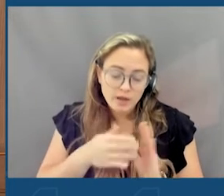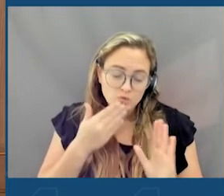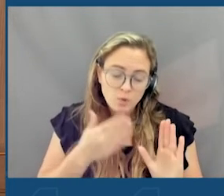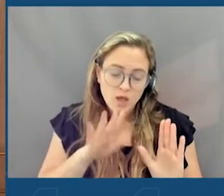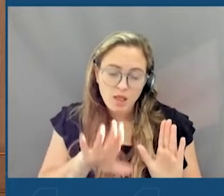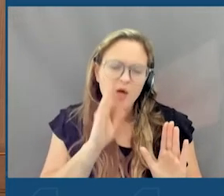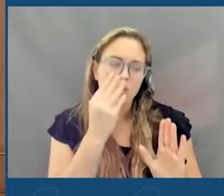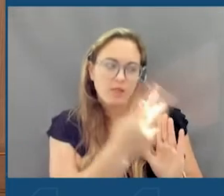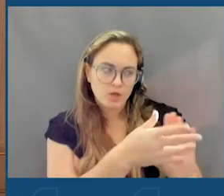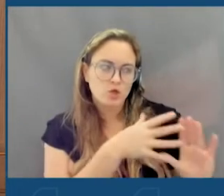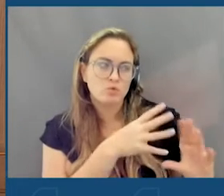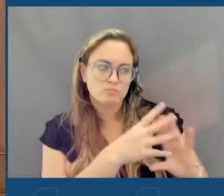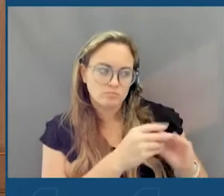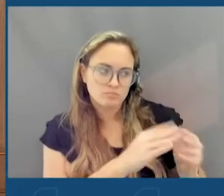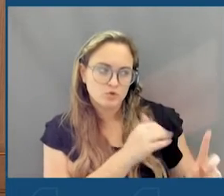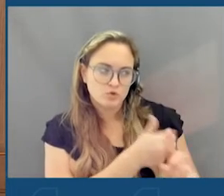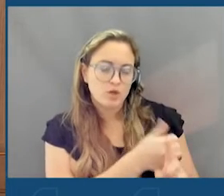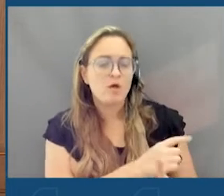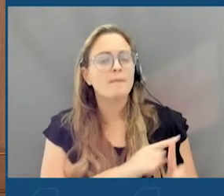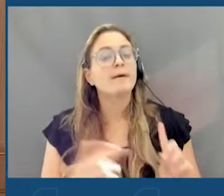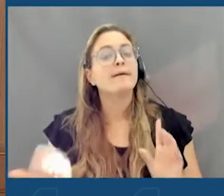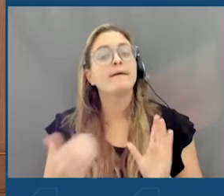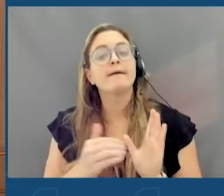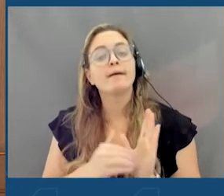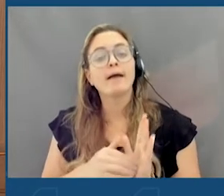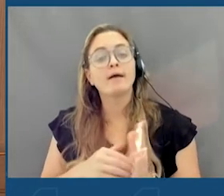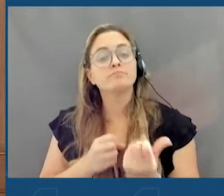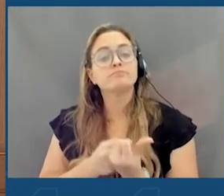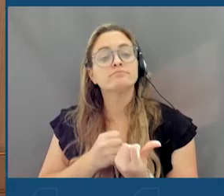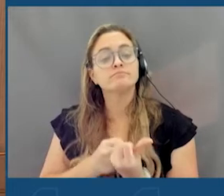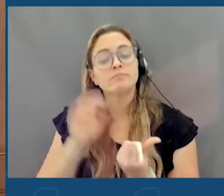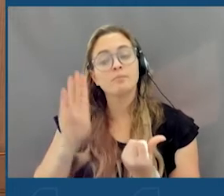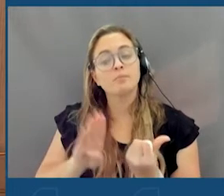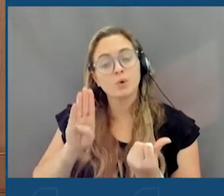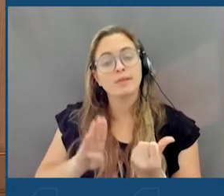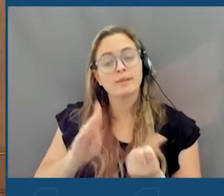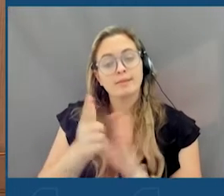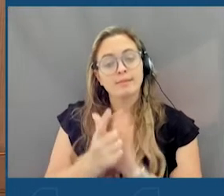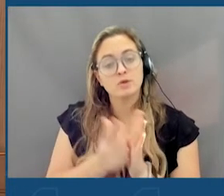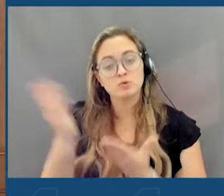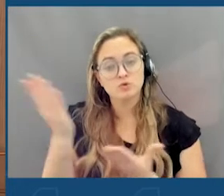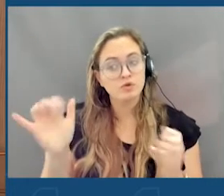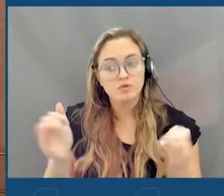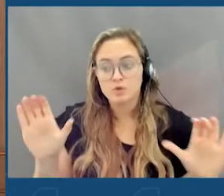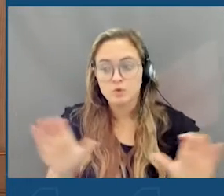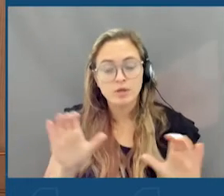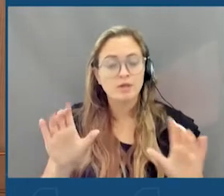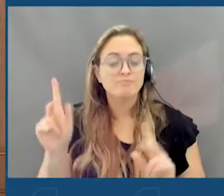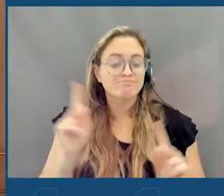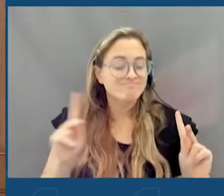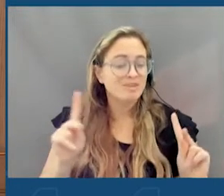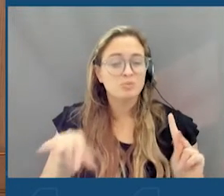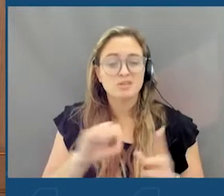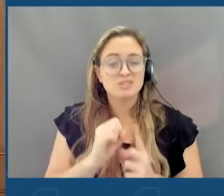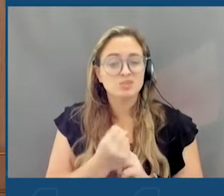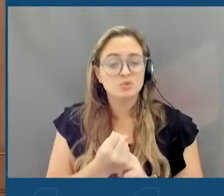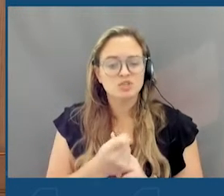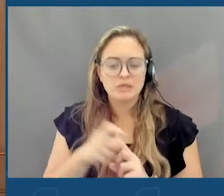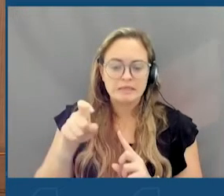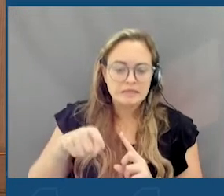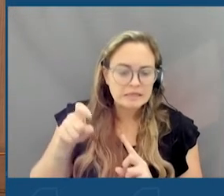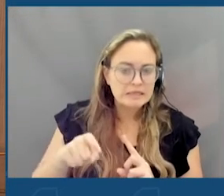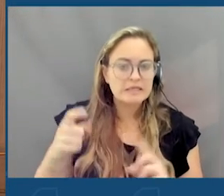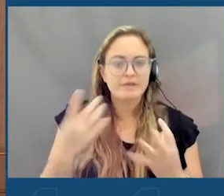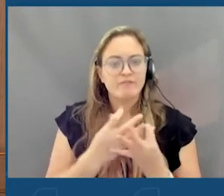it. But I also, again, want to give a shout out to Brooklyn Legal Services for what you did and the fact that people in these circumstances need